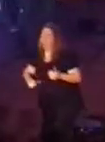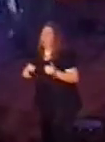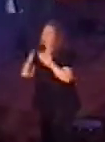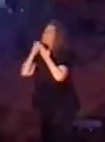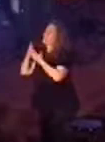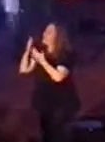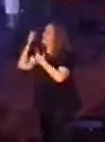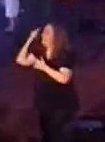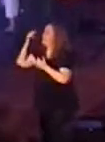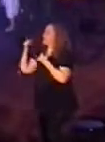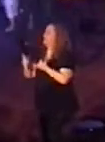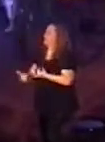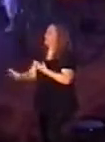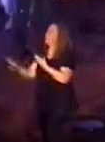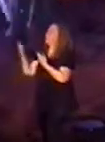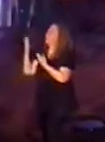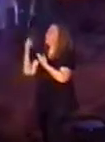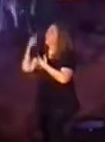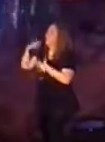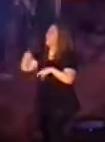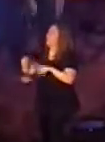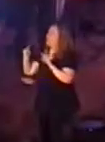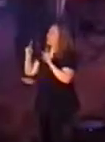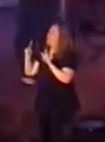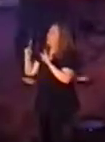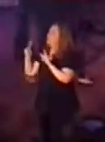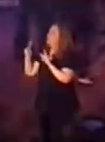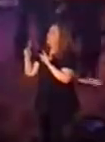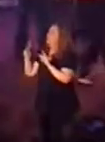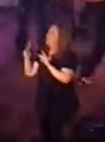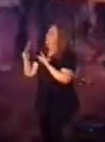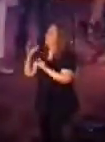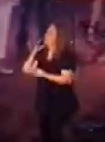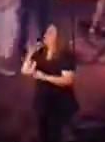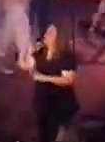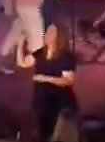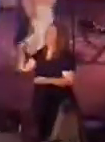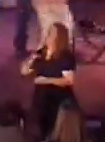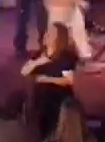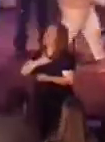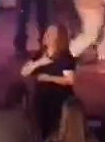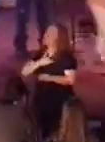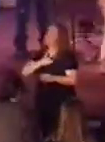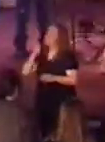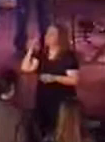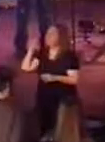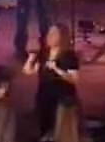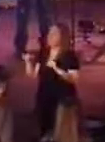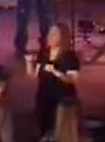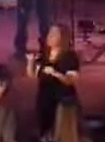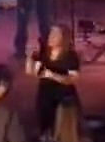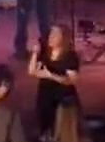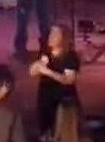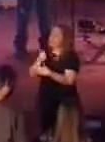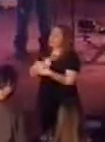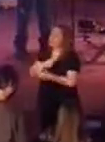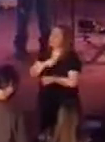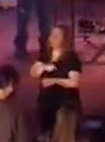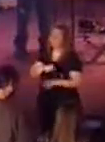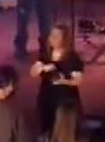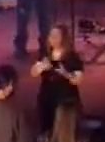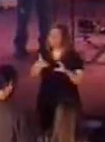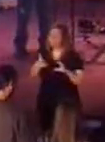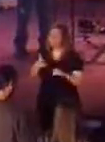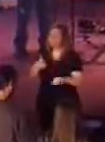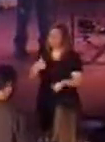for this morning. We thank you for the opportunity to encounter your grace. We thank you for people like Abraham who were messed up, who were broken, who